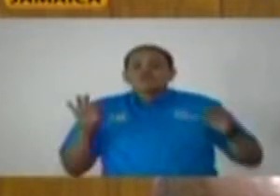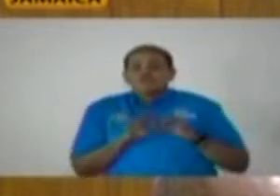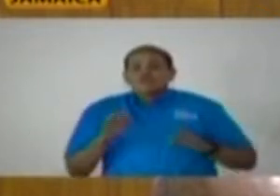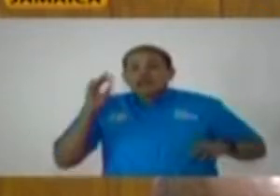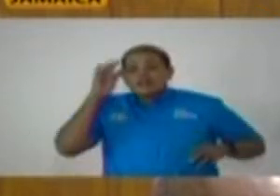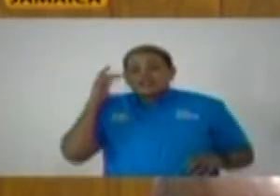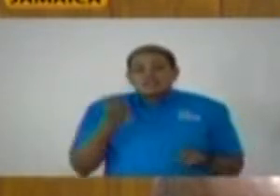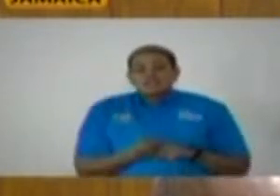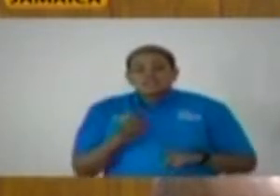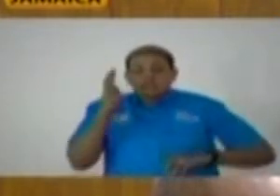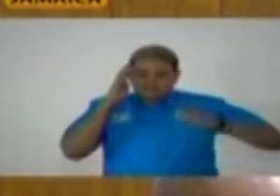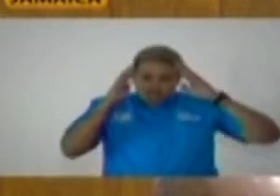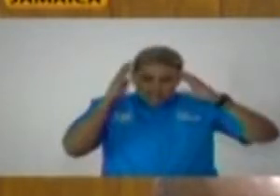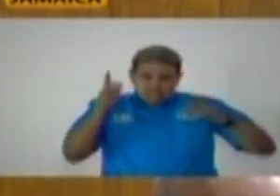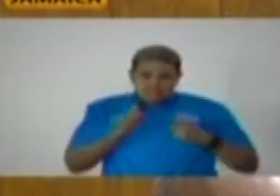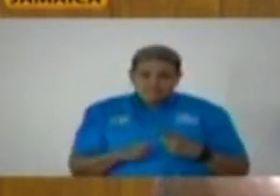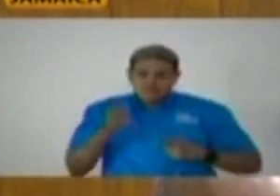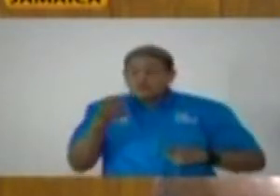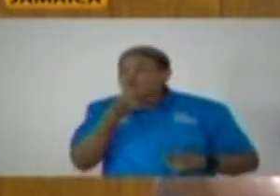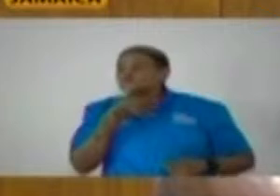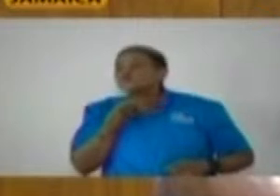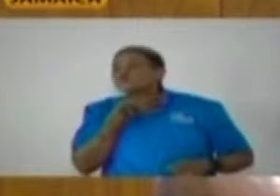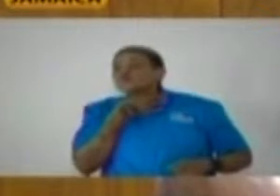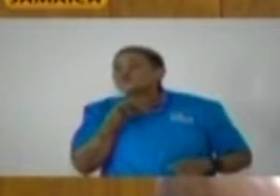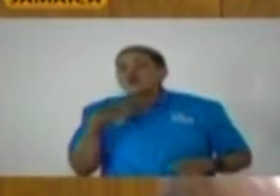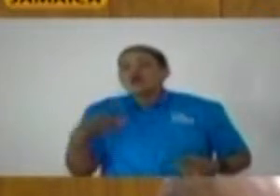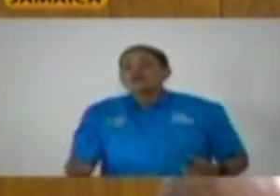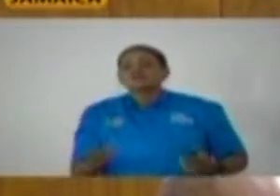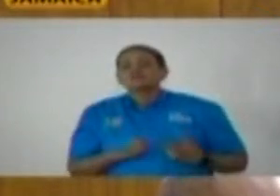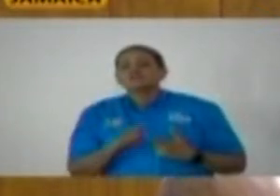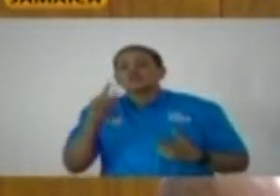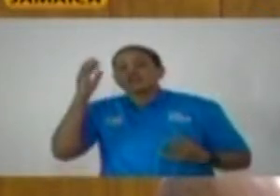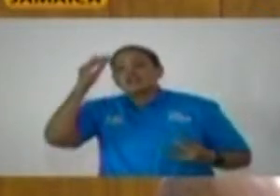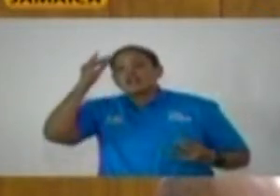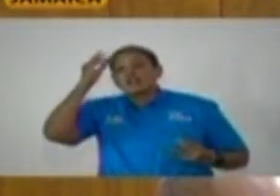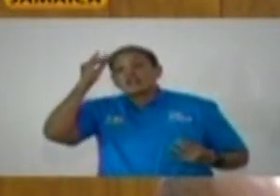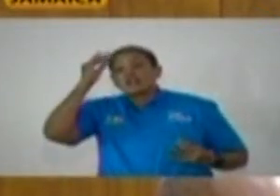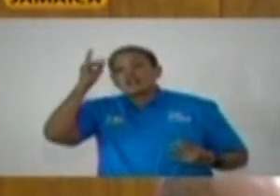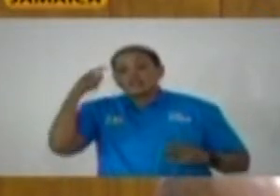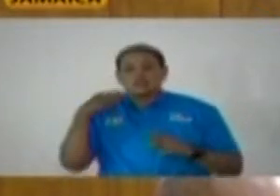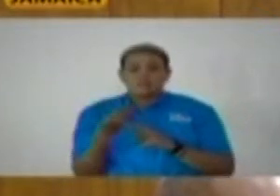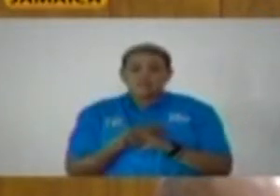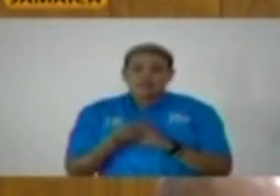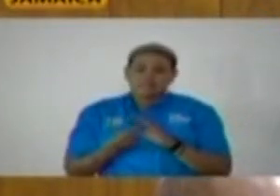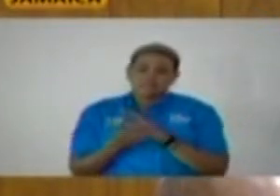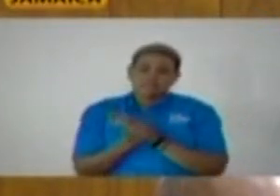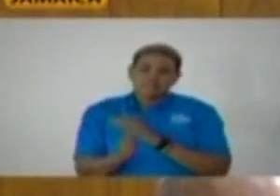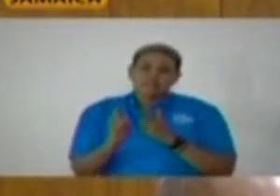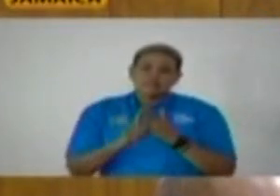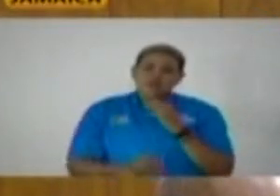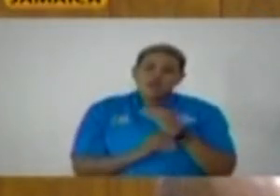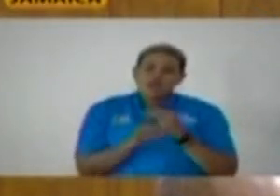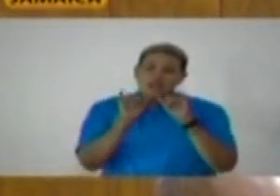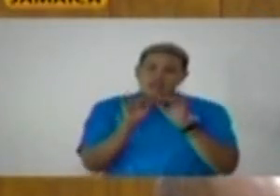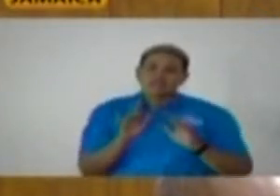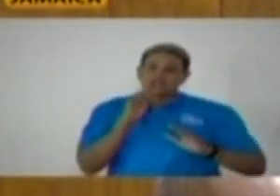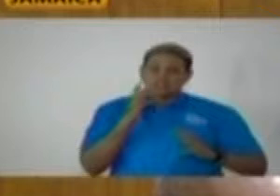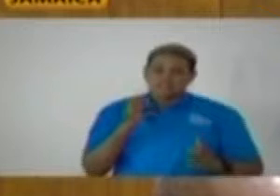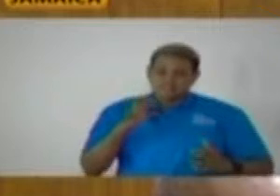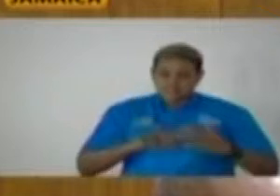thinking, creativity, curiosity, logical mathematical skills, and engineering design